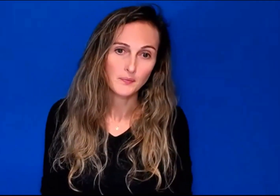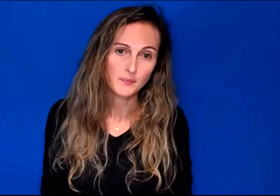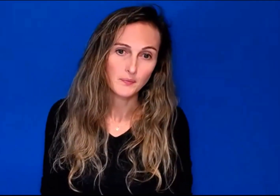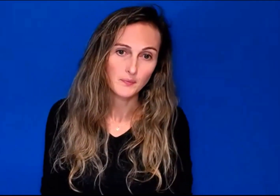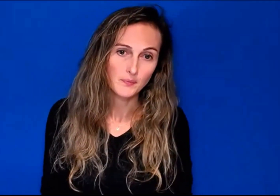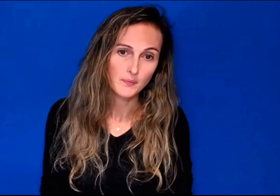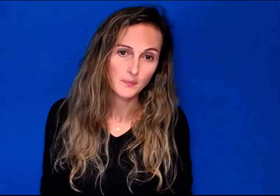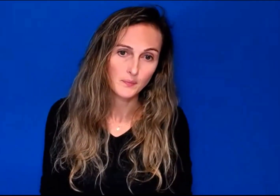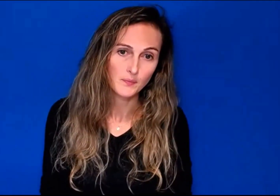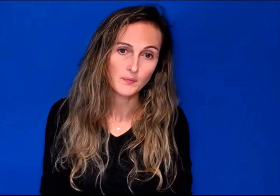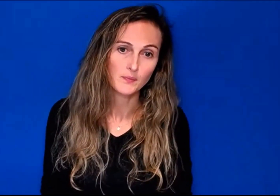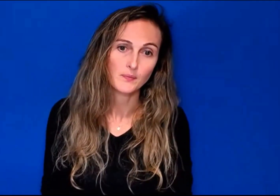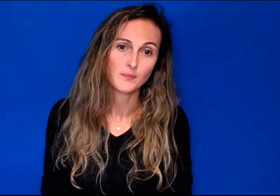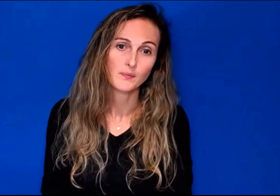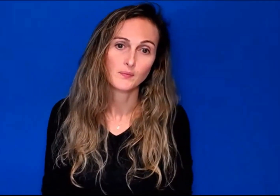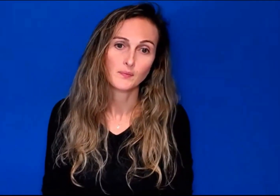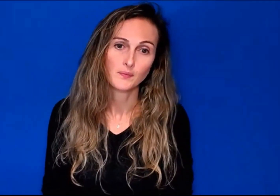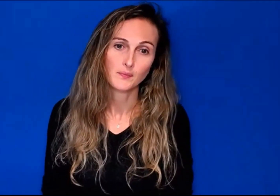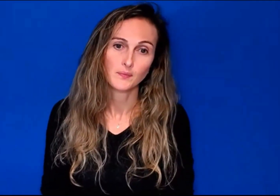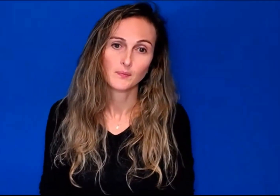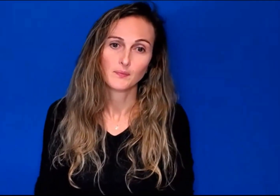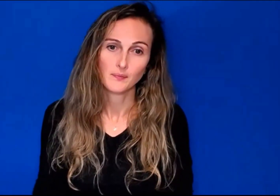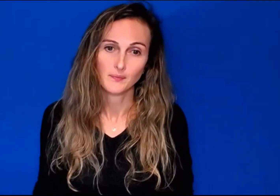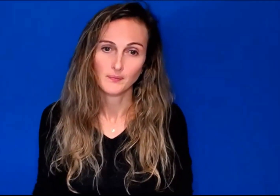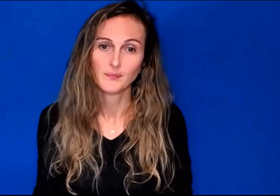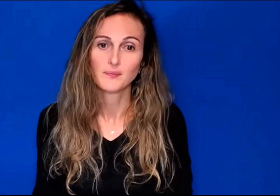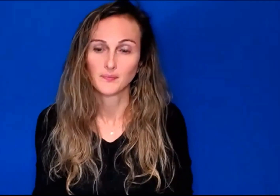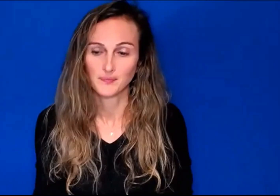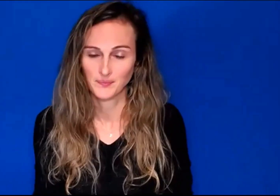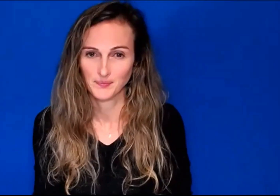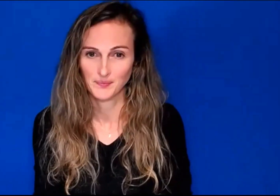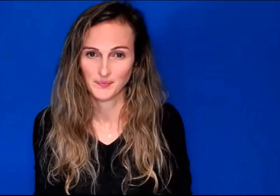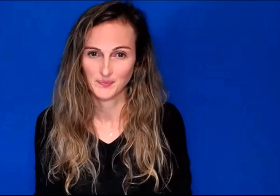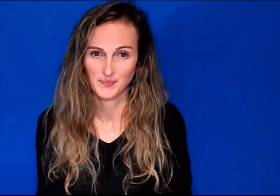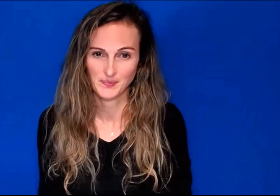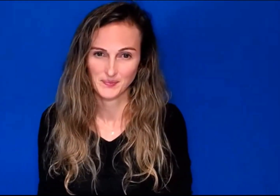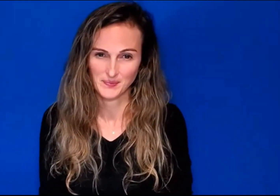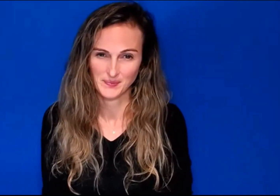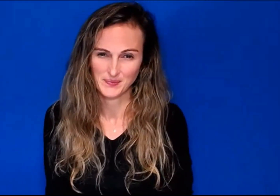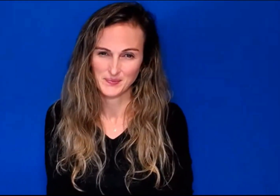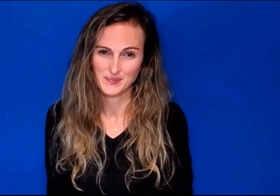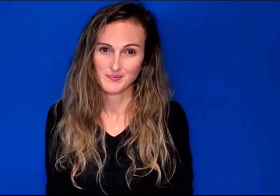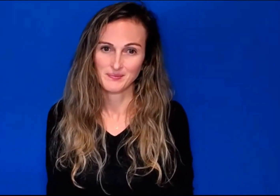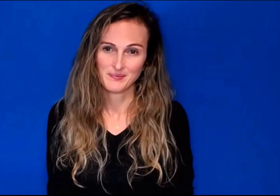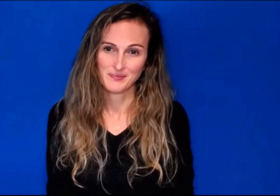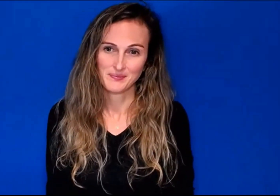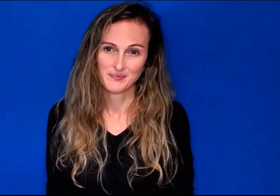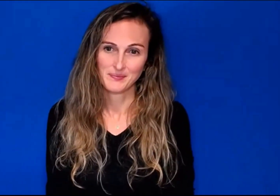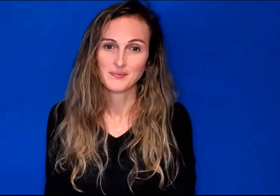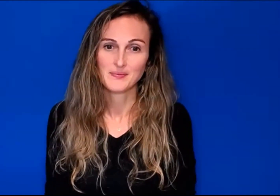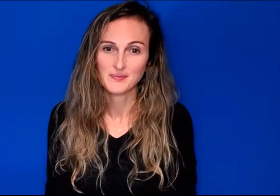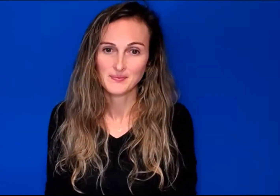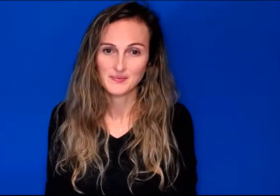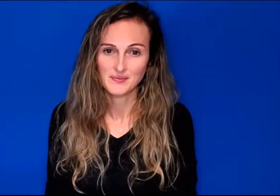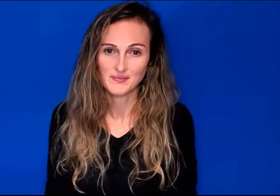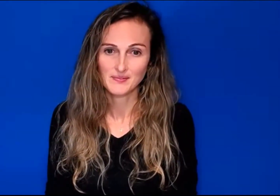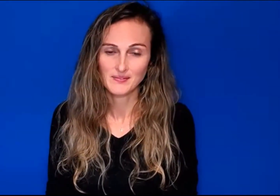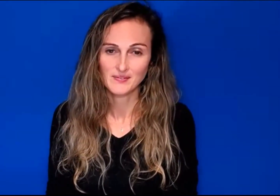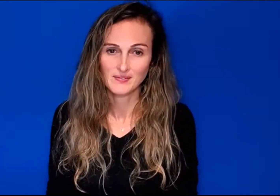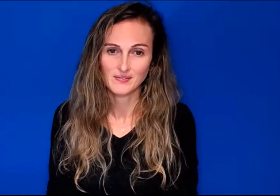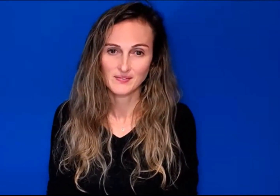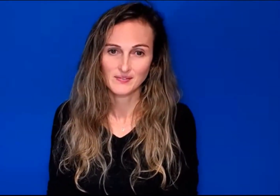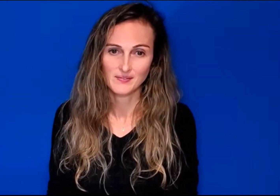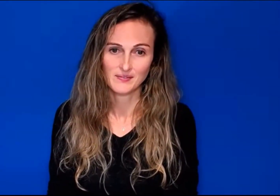AIA Oregon. I'm really happy for this presentation and these past 2 days of Future Vision, which have been really expansive